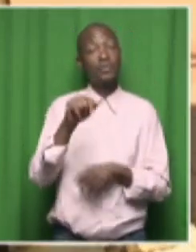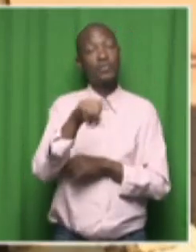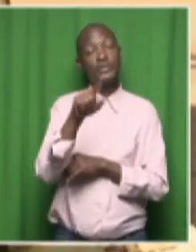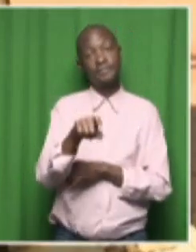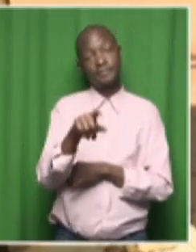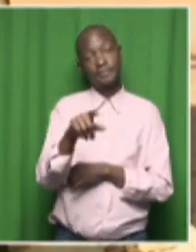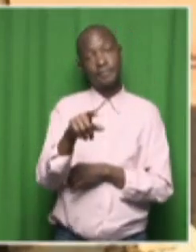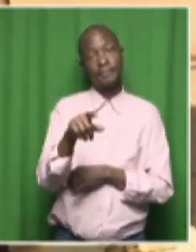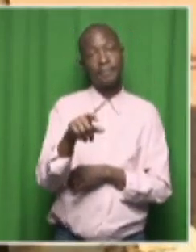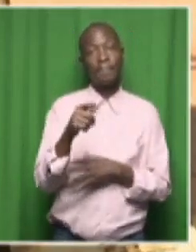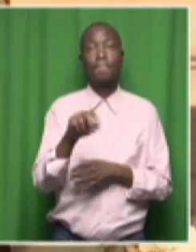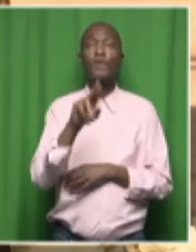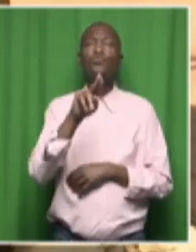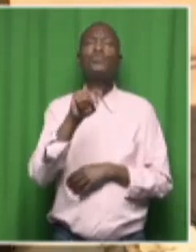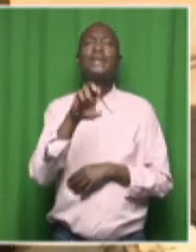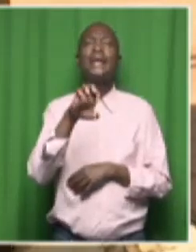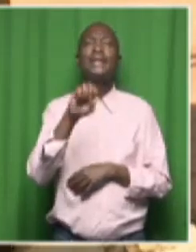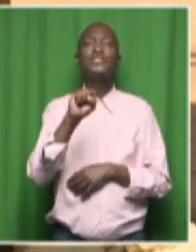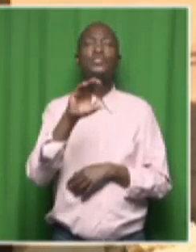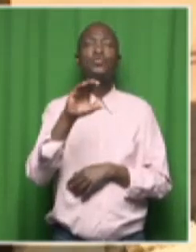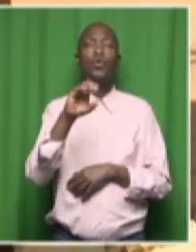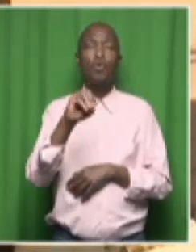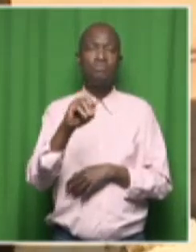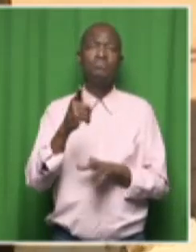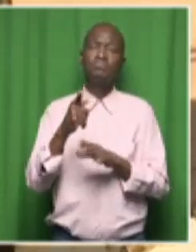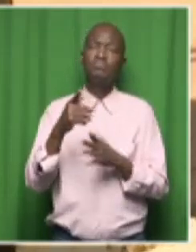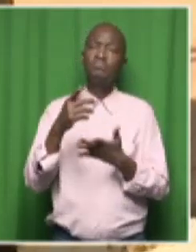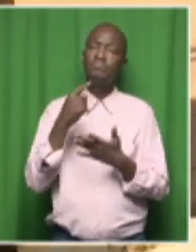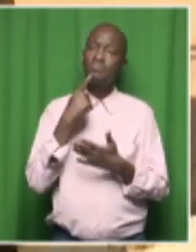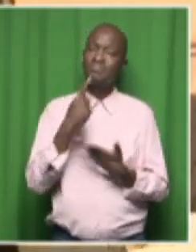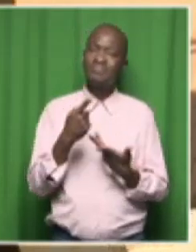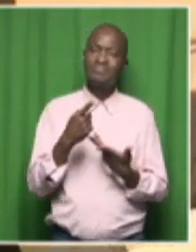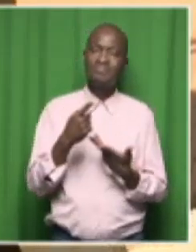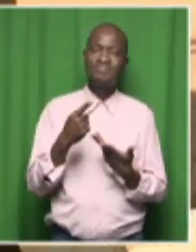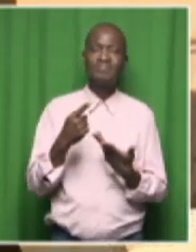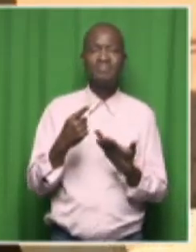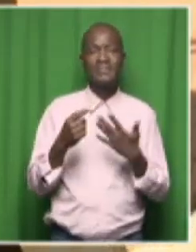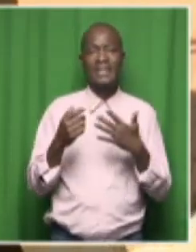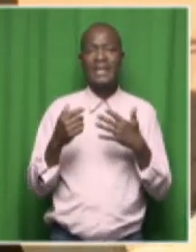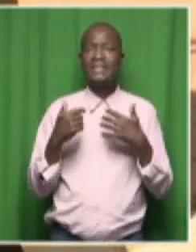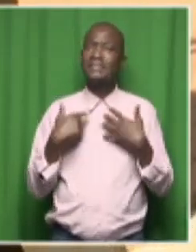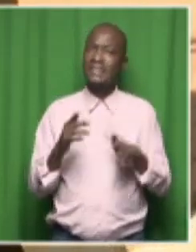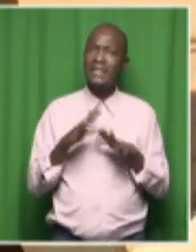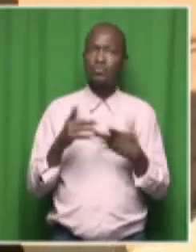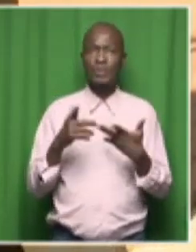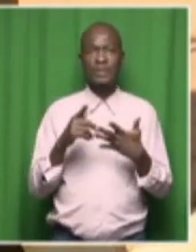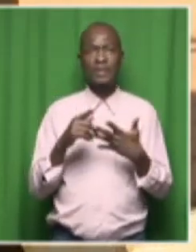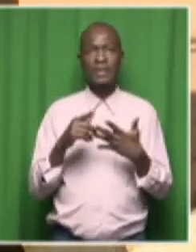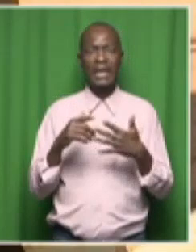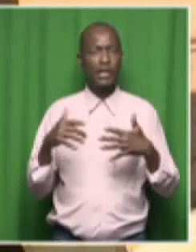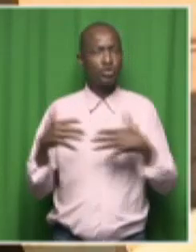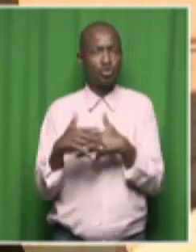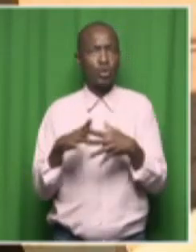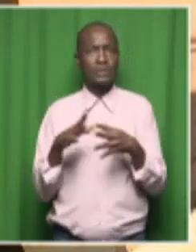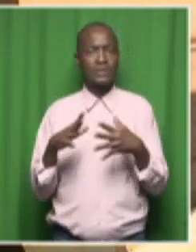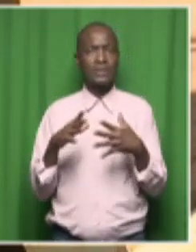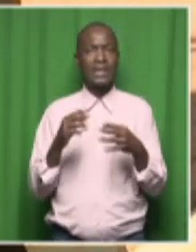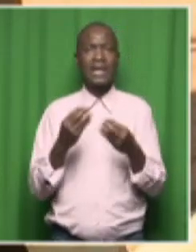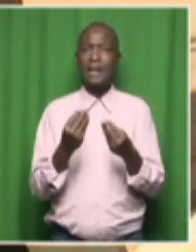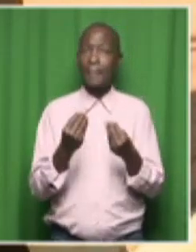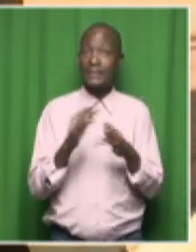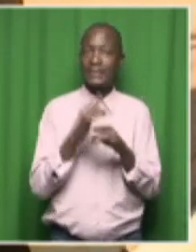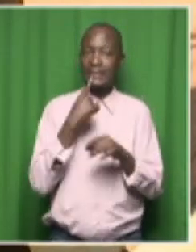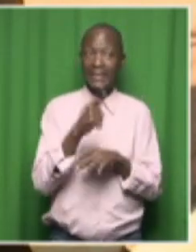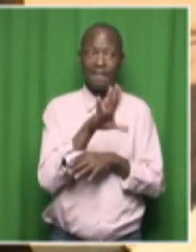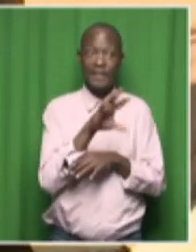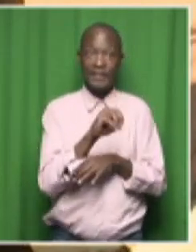now, UNESCO came out with quite a very scary statistic, saying that as many as 50%